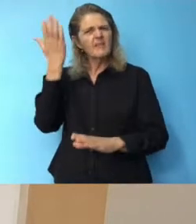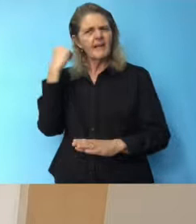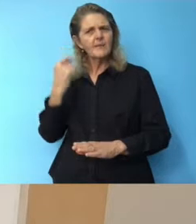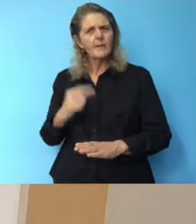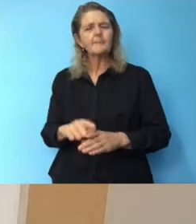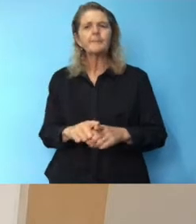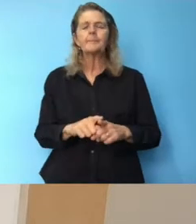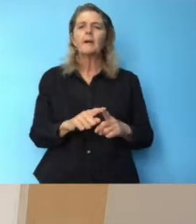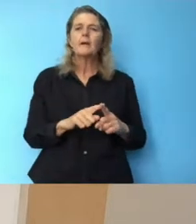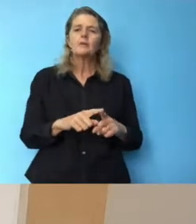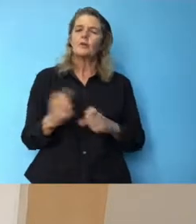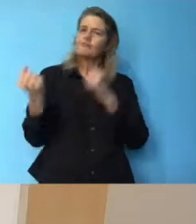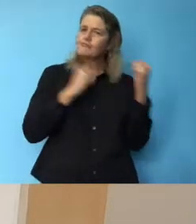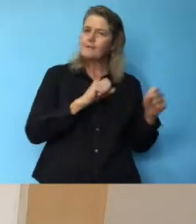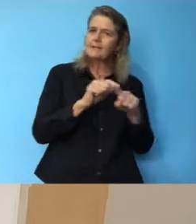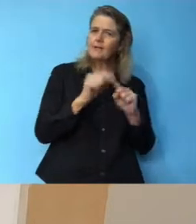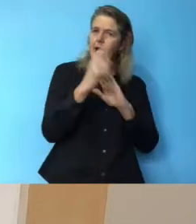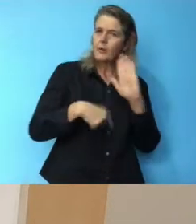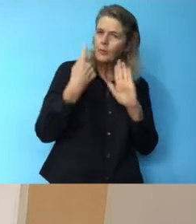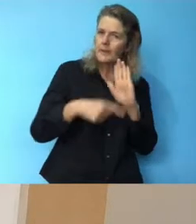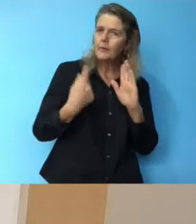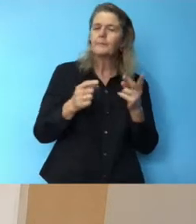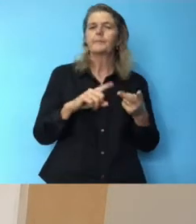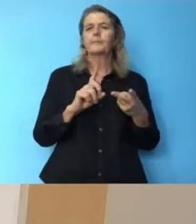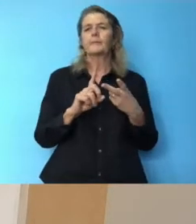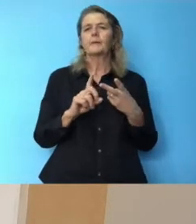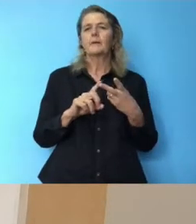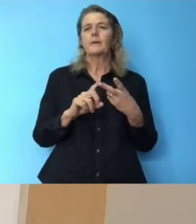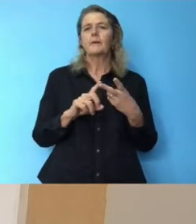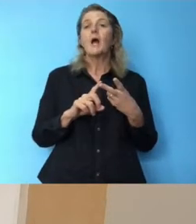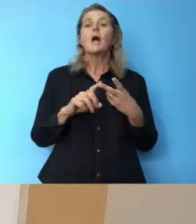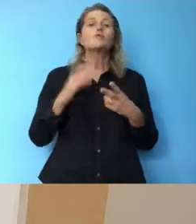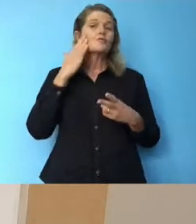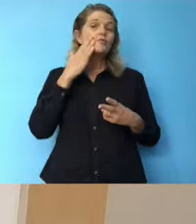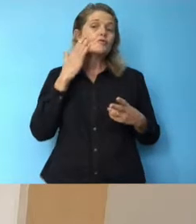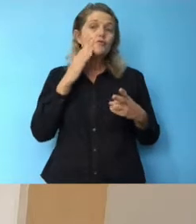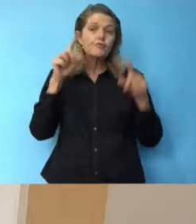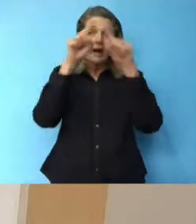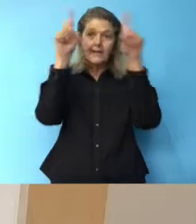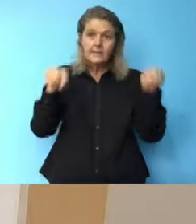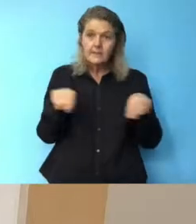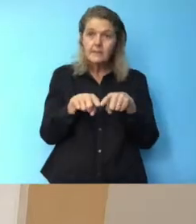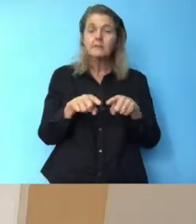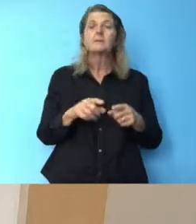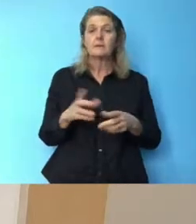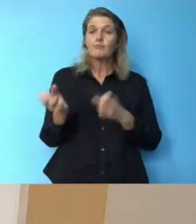bring along your trusty colour wheel and your beautiful grey tones that you've mixed. I